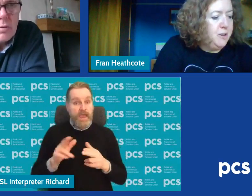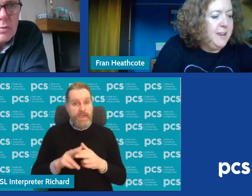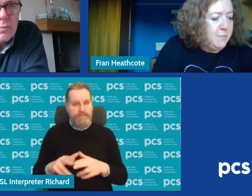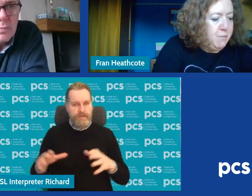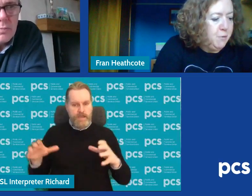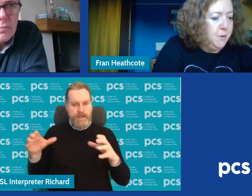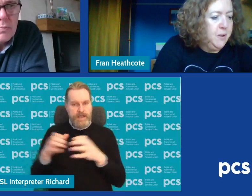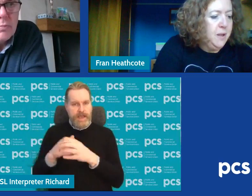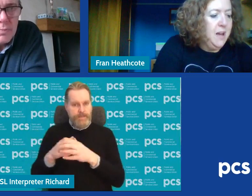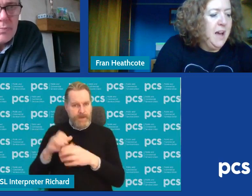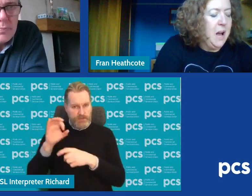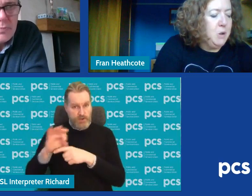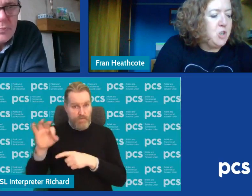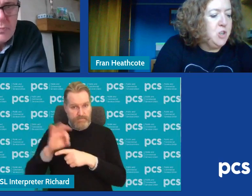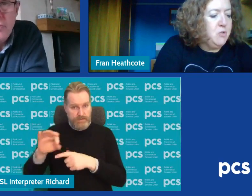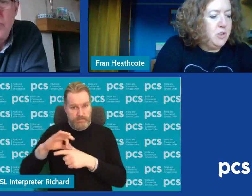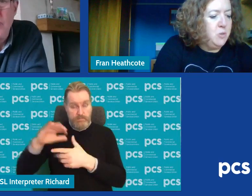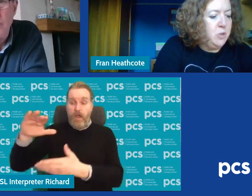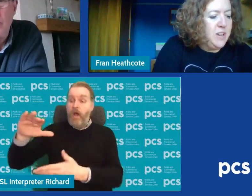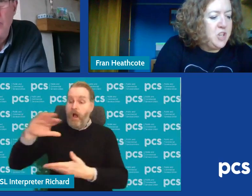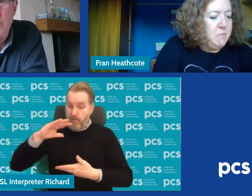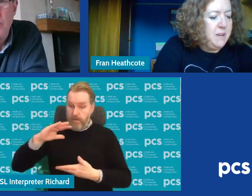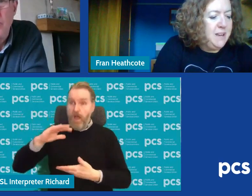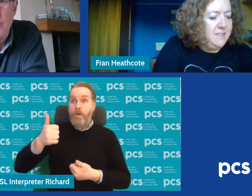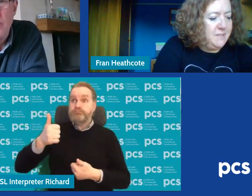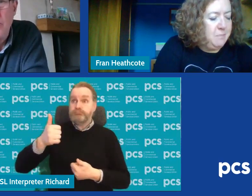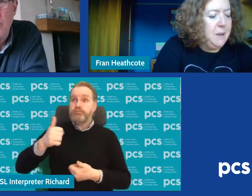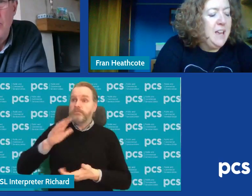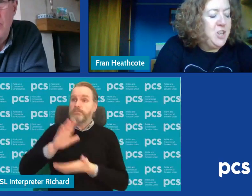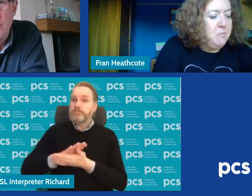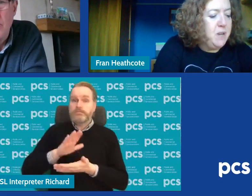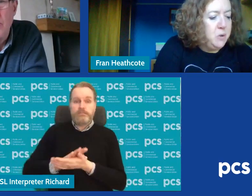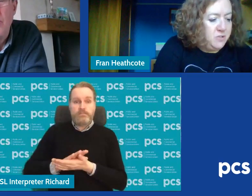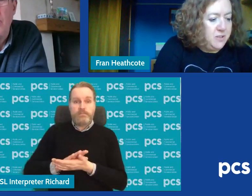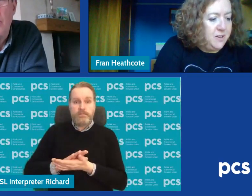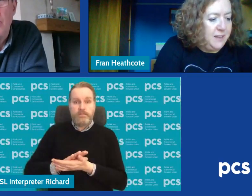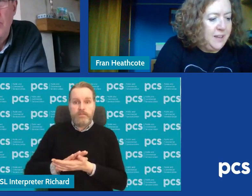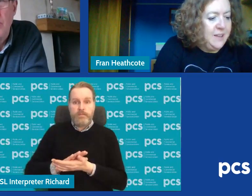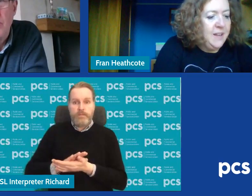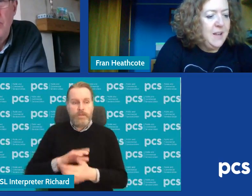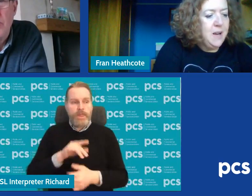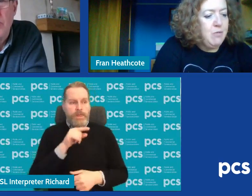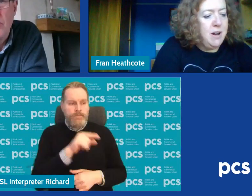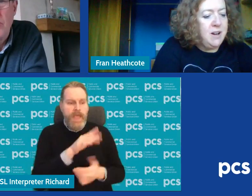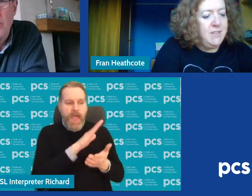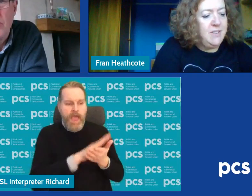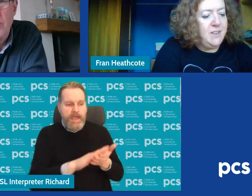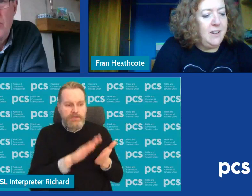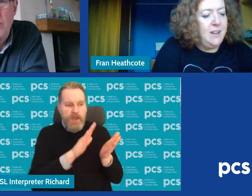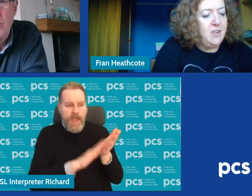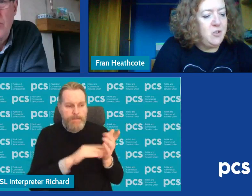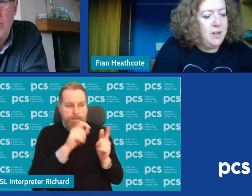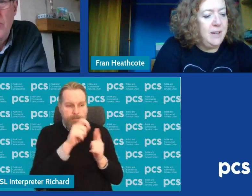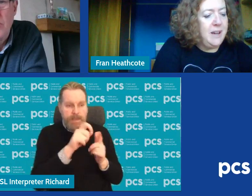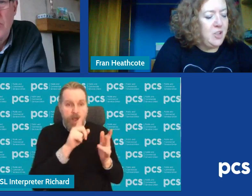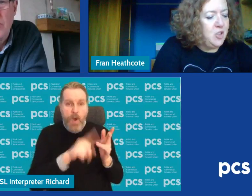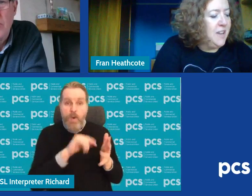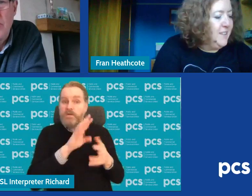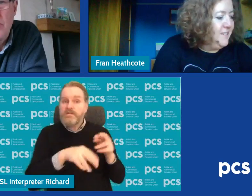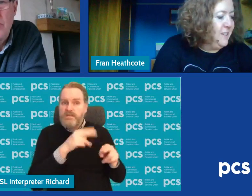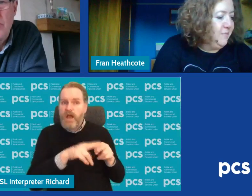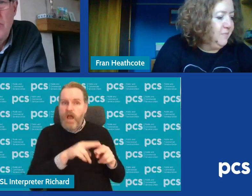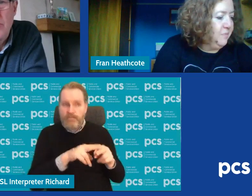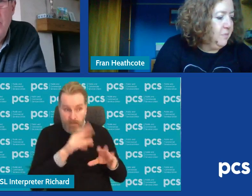Office during April, how much notice would HMPO staff get prior to the targeted strike